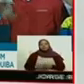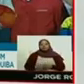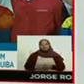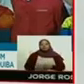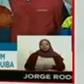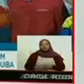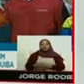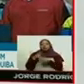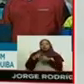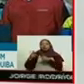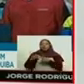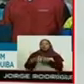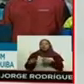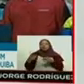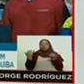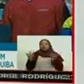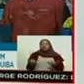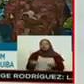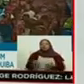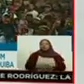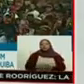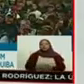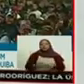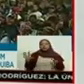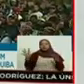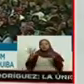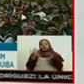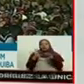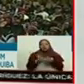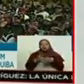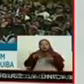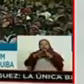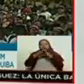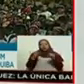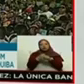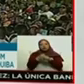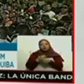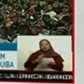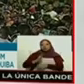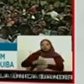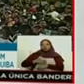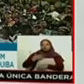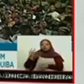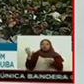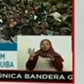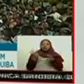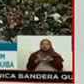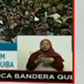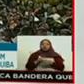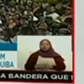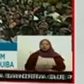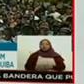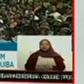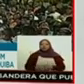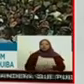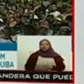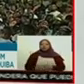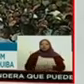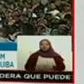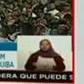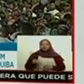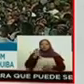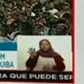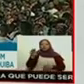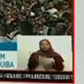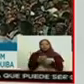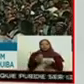world, as Hugo Chavez laid out some 20 years ago, the sooner that we can find peace, peace for the Palestinian